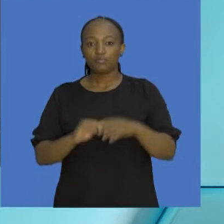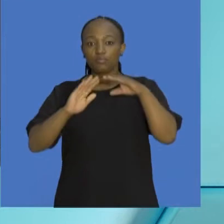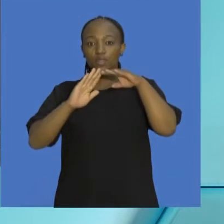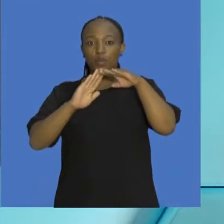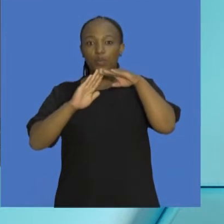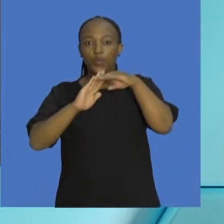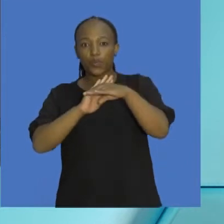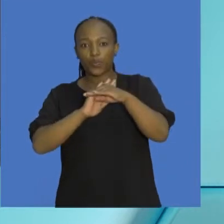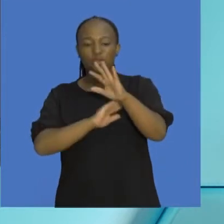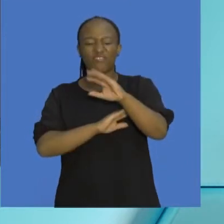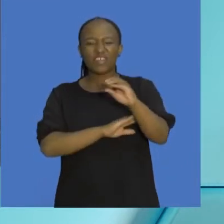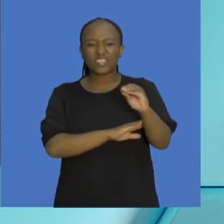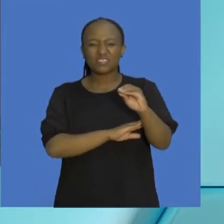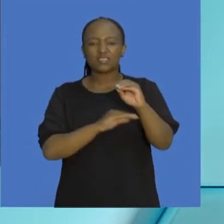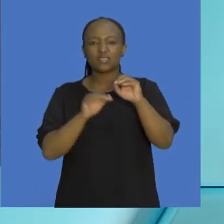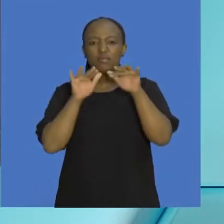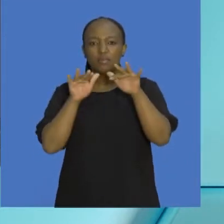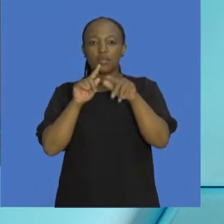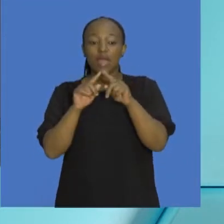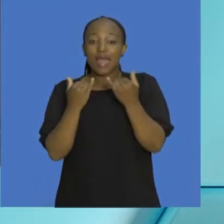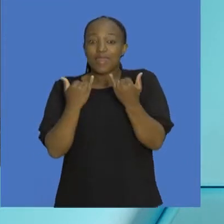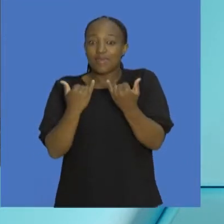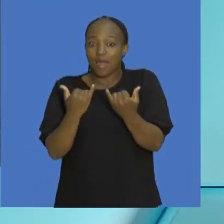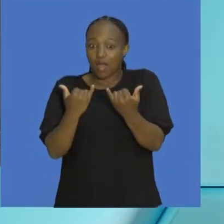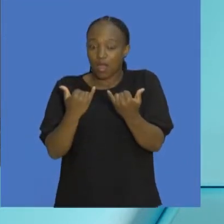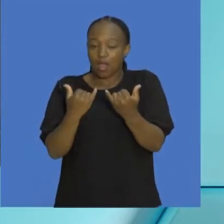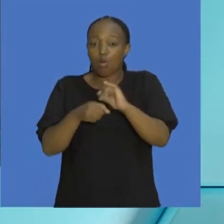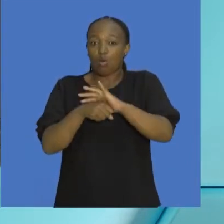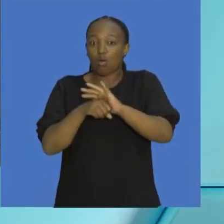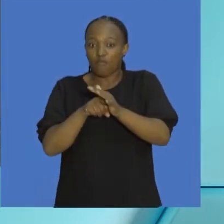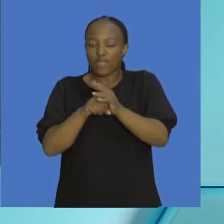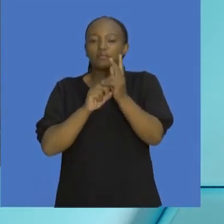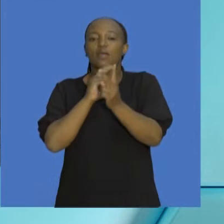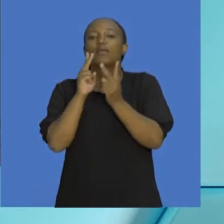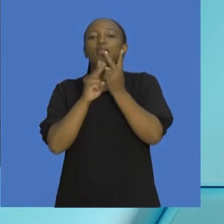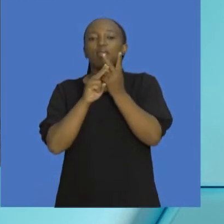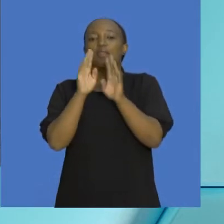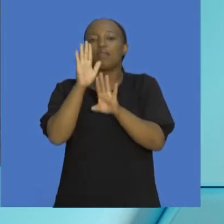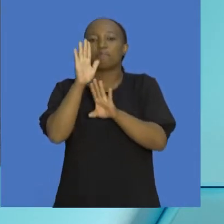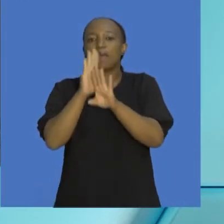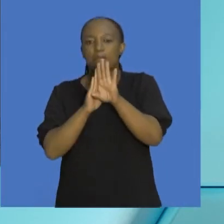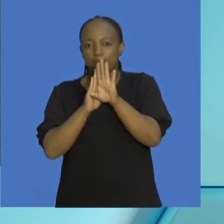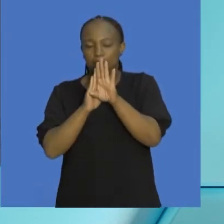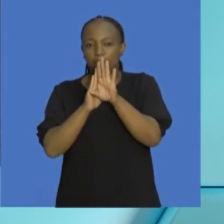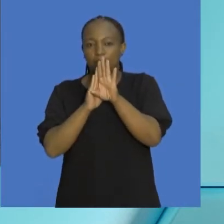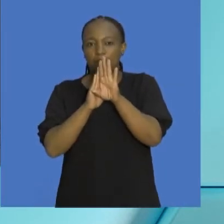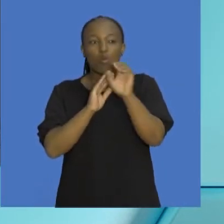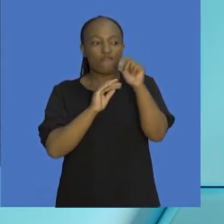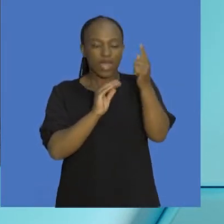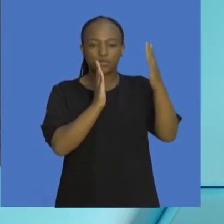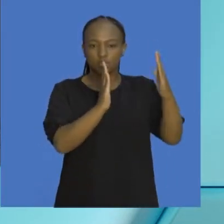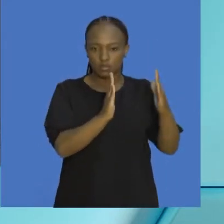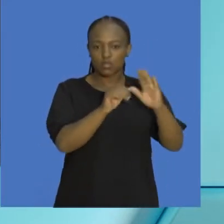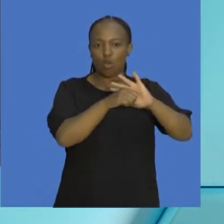Decreases to 500. Then the first wave of the COVID-19 was complete in a way.